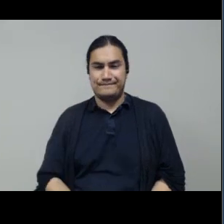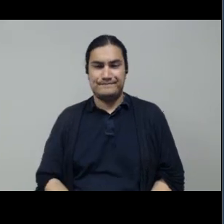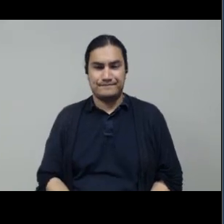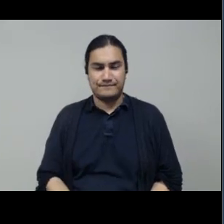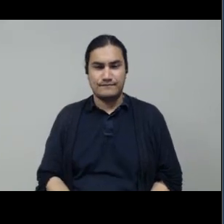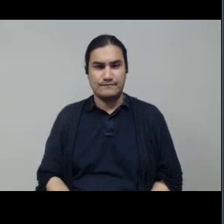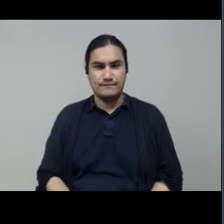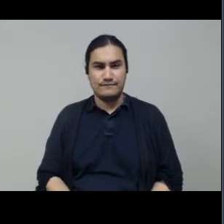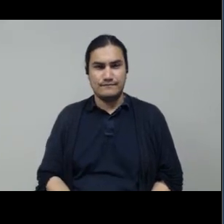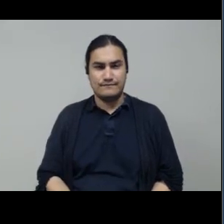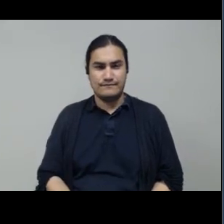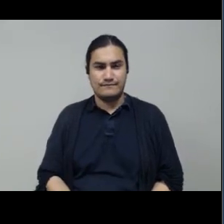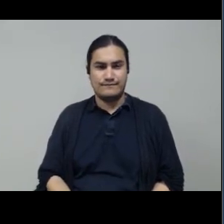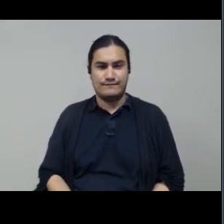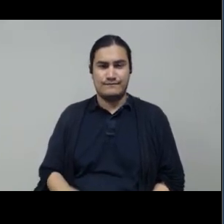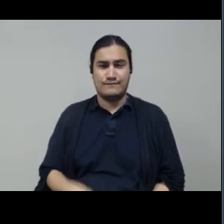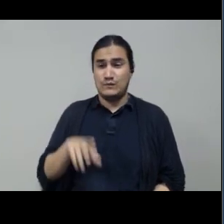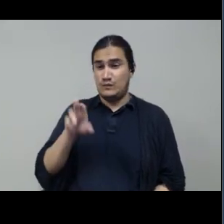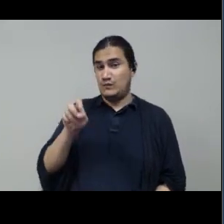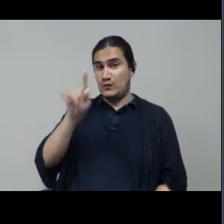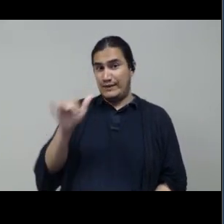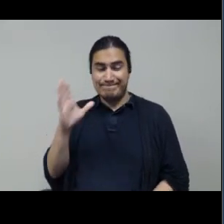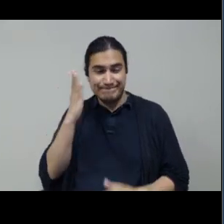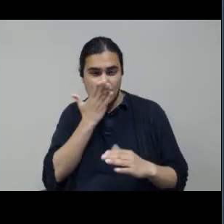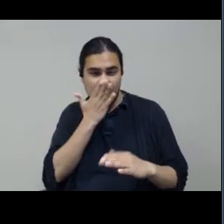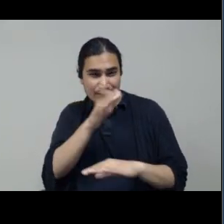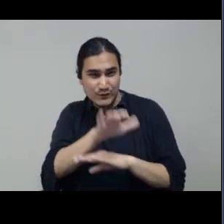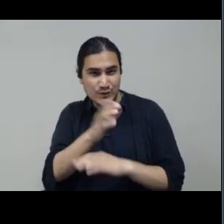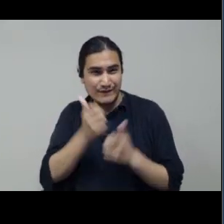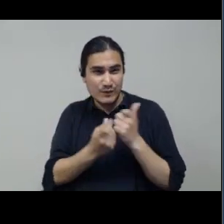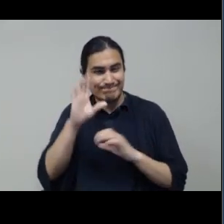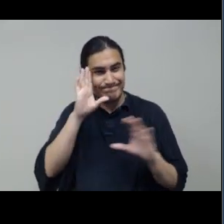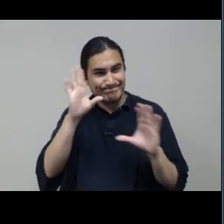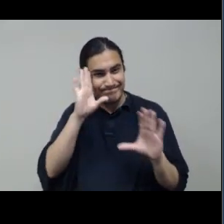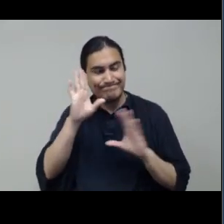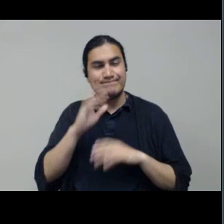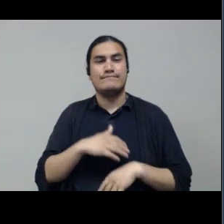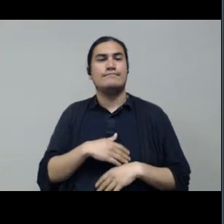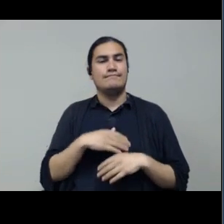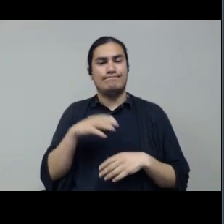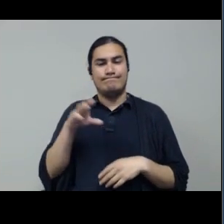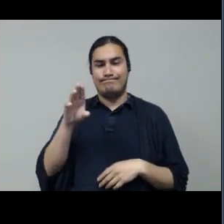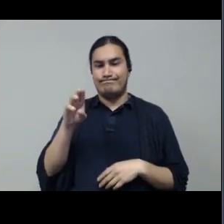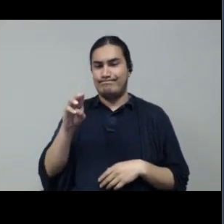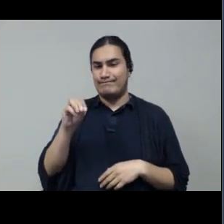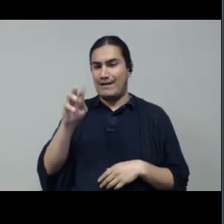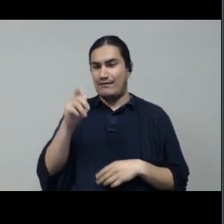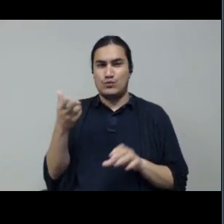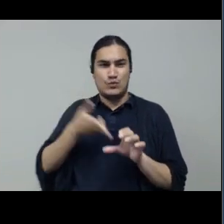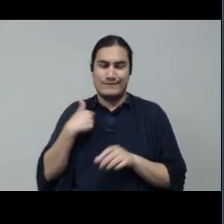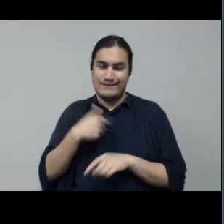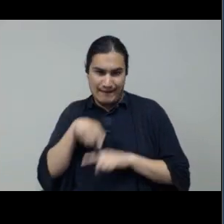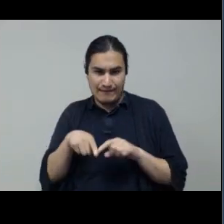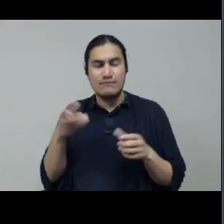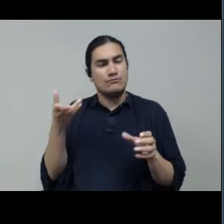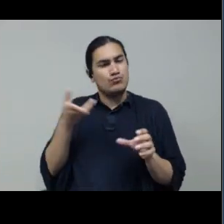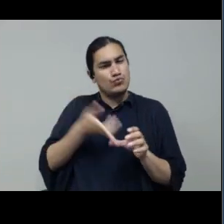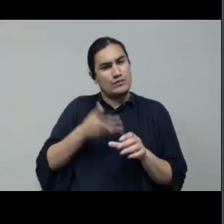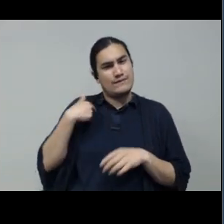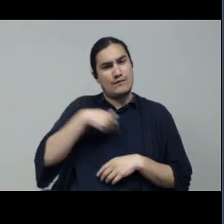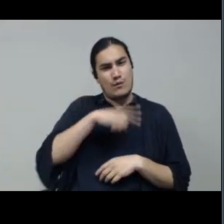Good afternoon, everyone. Tony Bourne, Executive Director of Fresno Council of Governments. Mike couldn't be with us today. He was with us on the tour this morning, but we have a